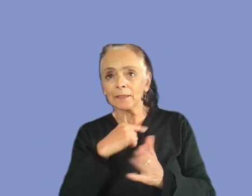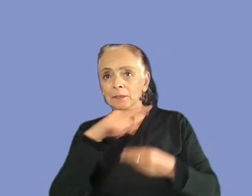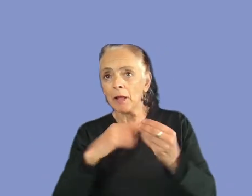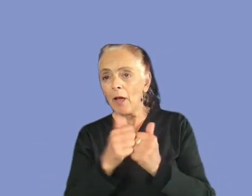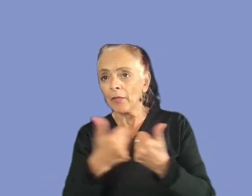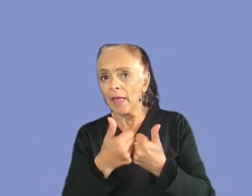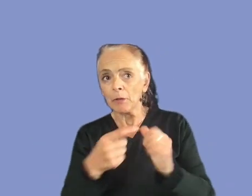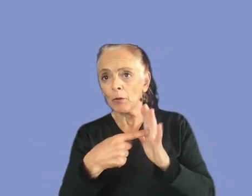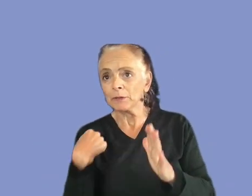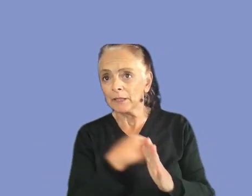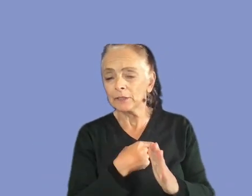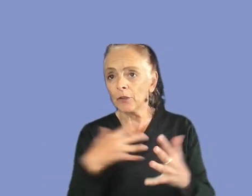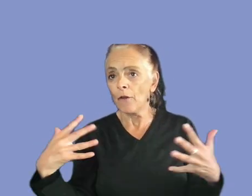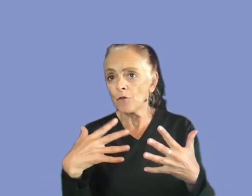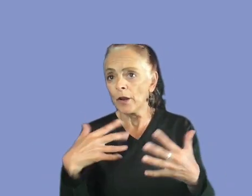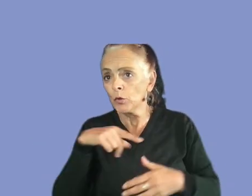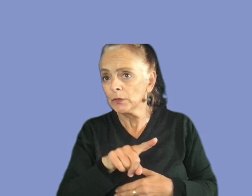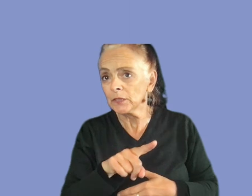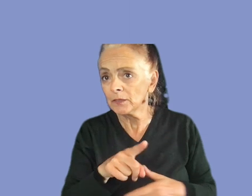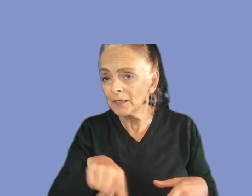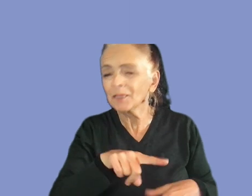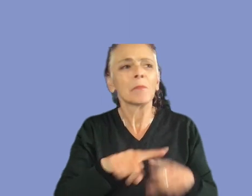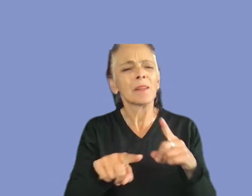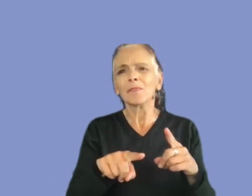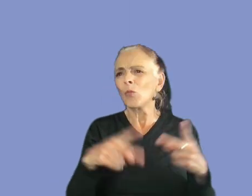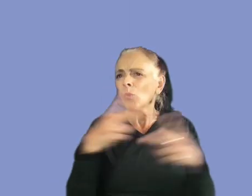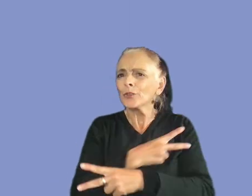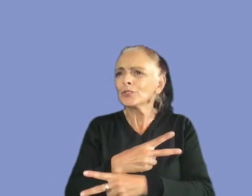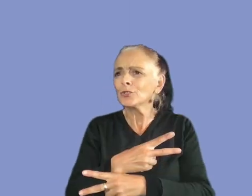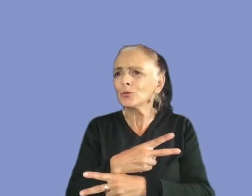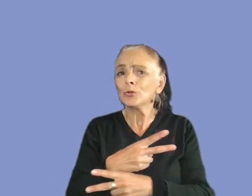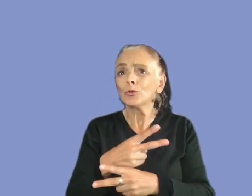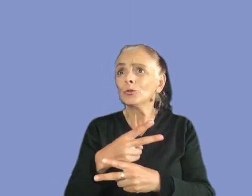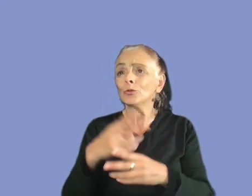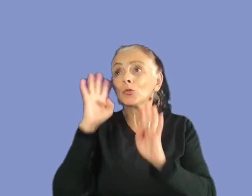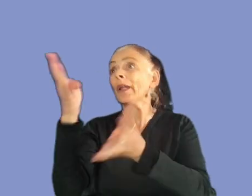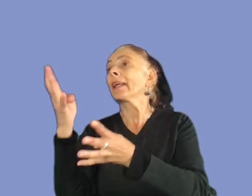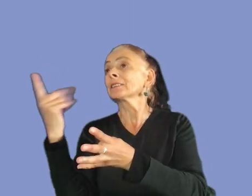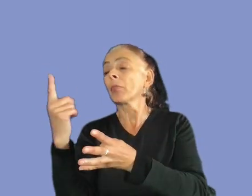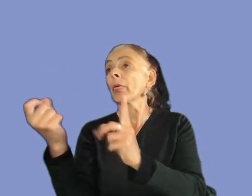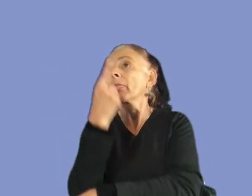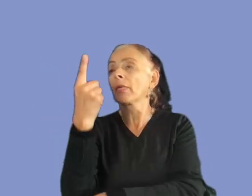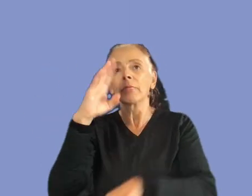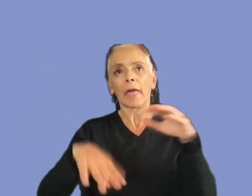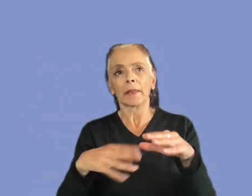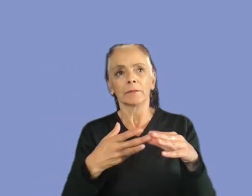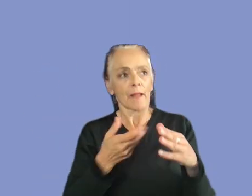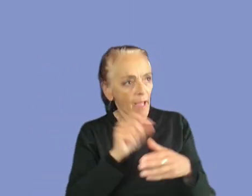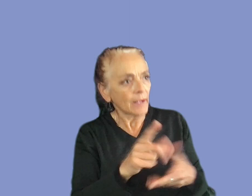us. It's more offensive not to ask and do something that misrepresents us. Keep that in mind. So please talk to